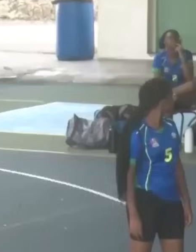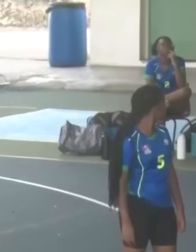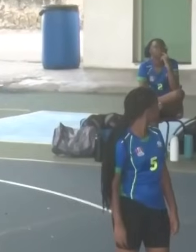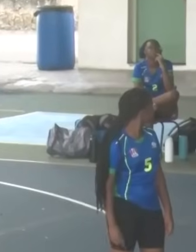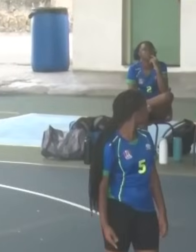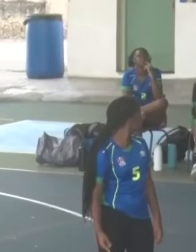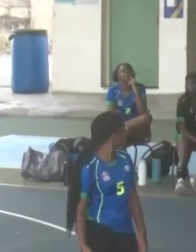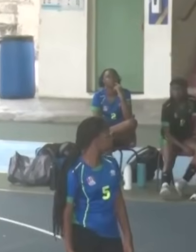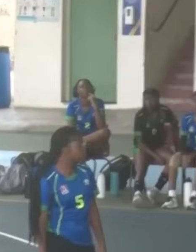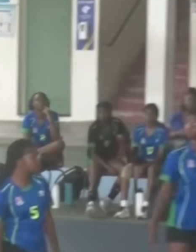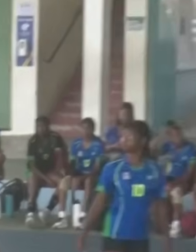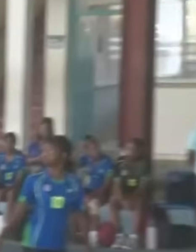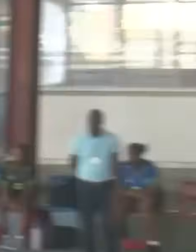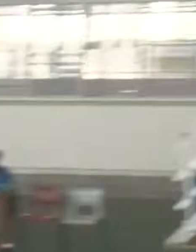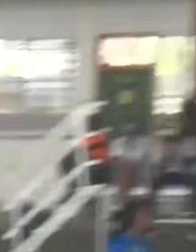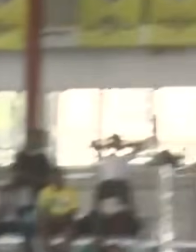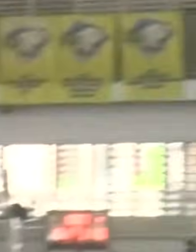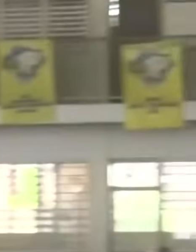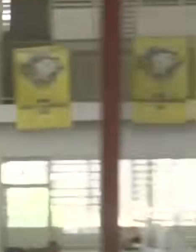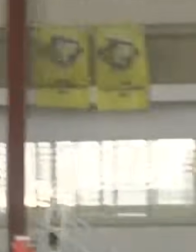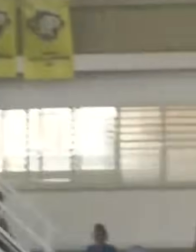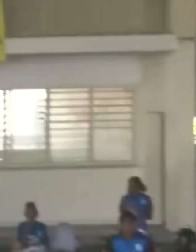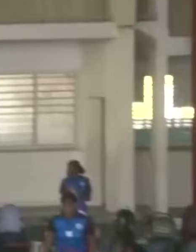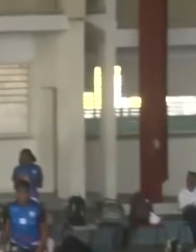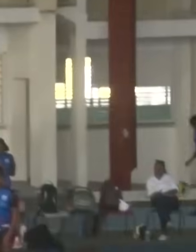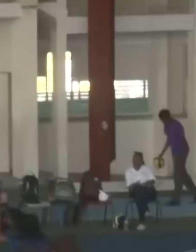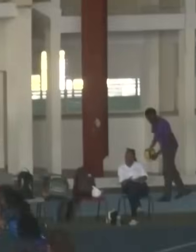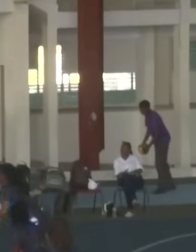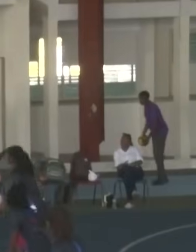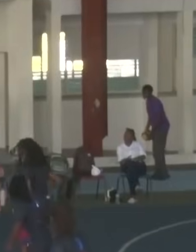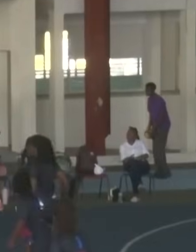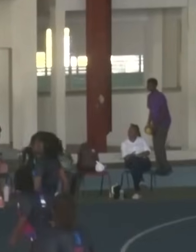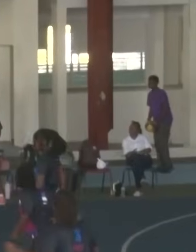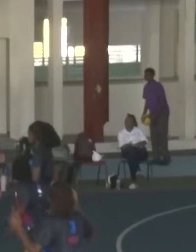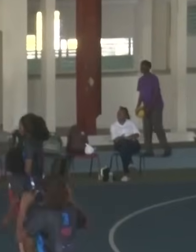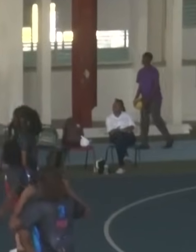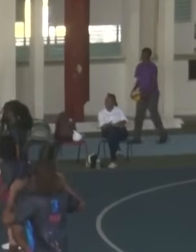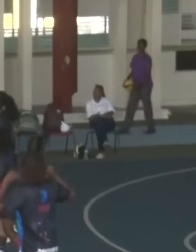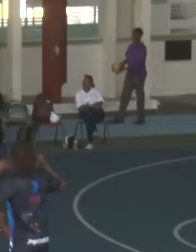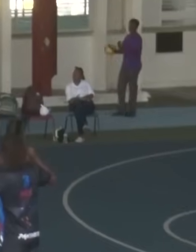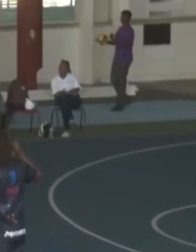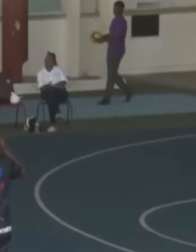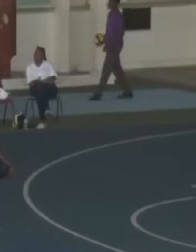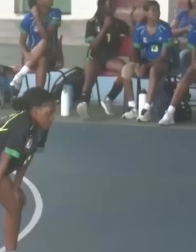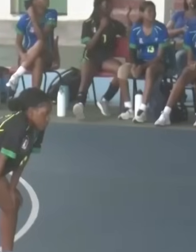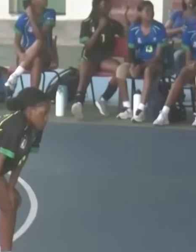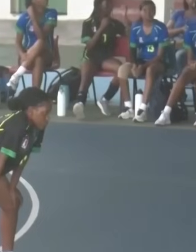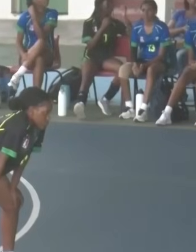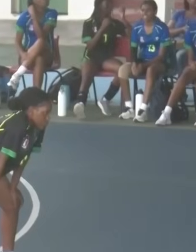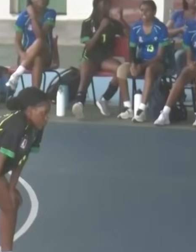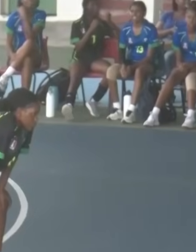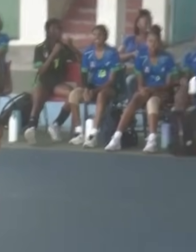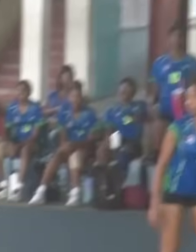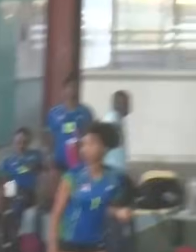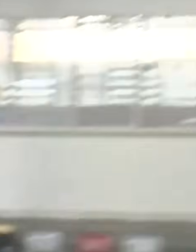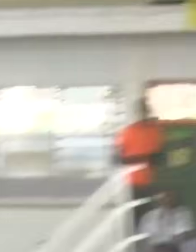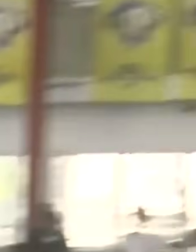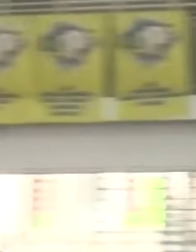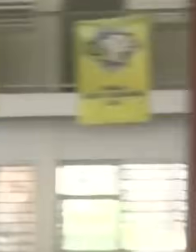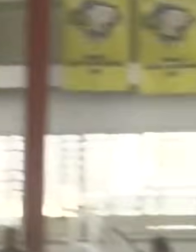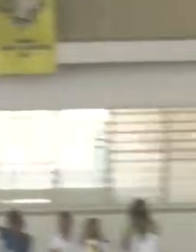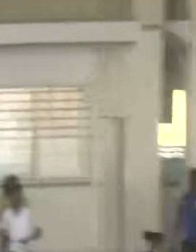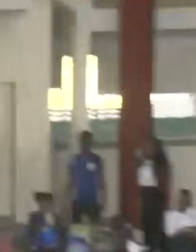game. In fact, any opportunity they got to serve was bearing fruit. No fireworks in the